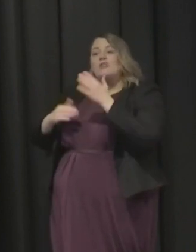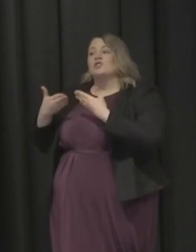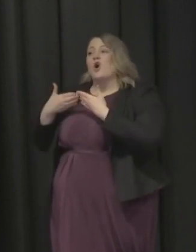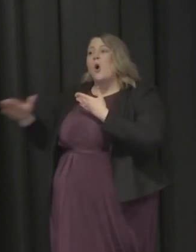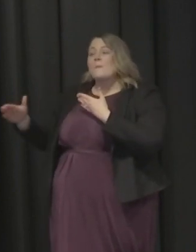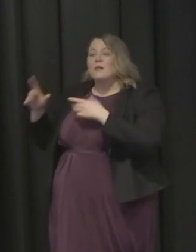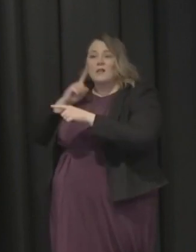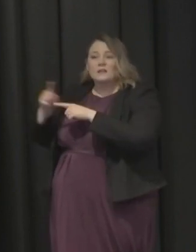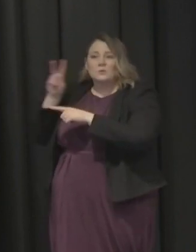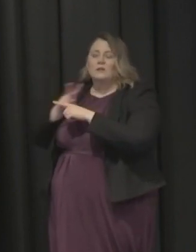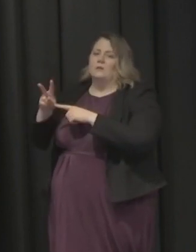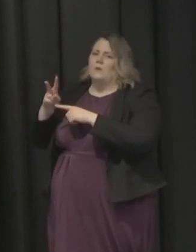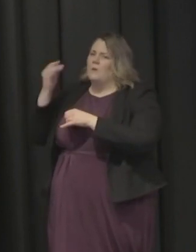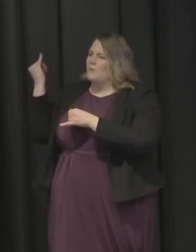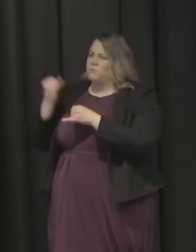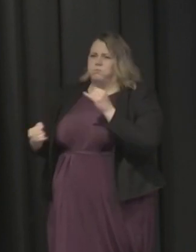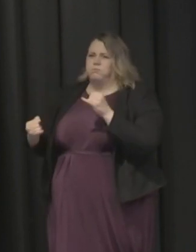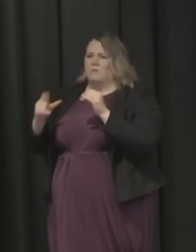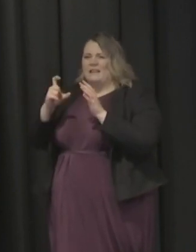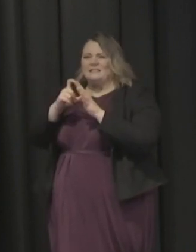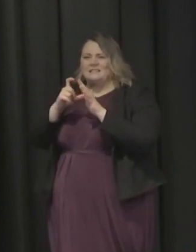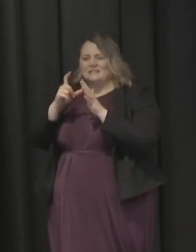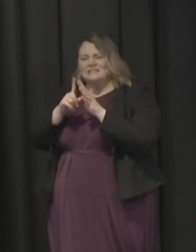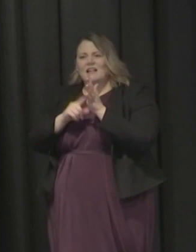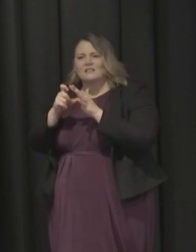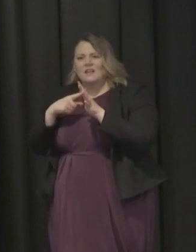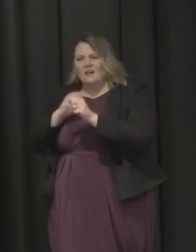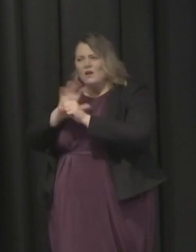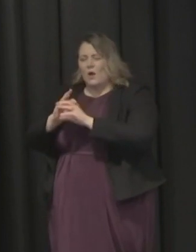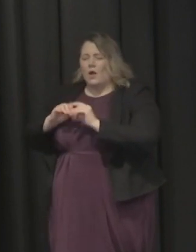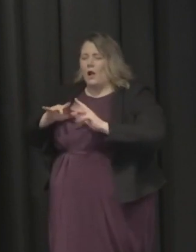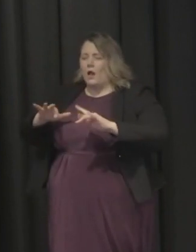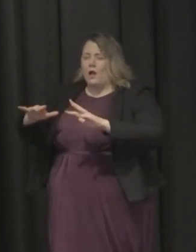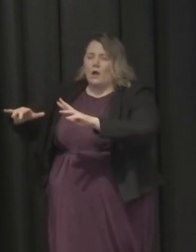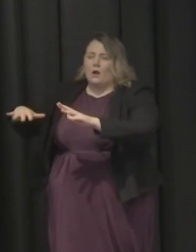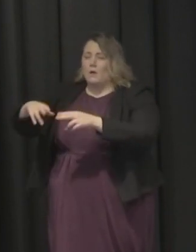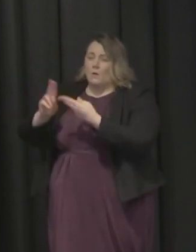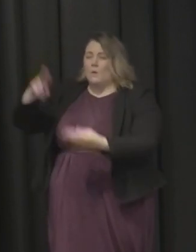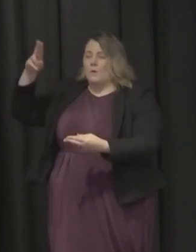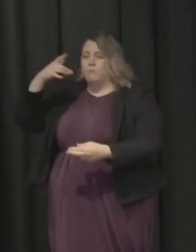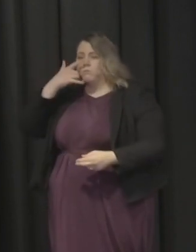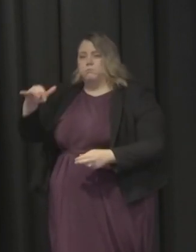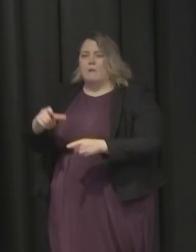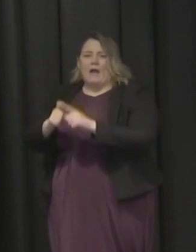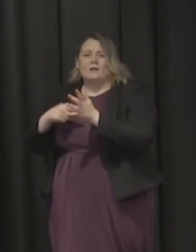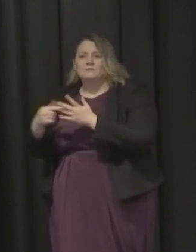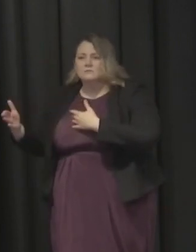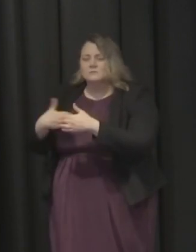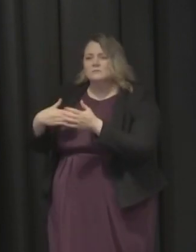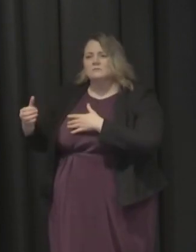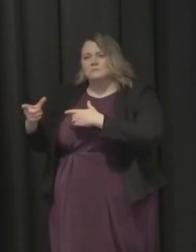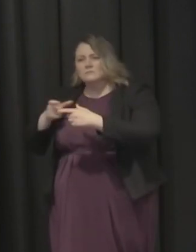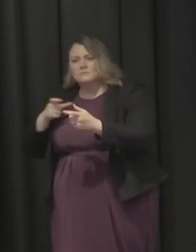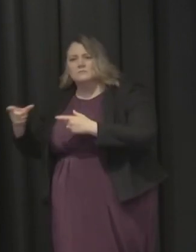Victoria when we faced the exact same situation that New South Wales did. You'll recall New South Wales shut down their